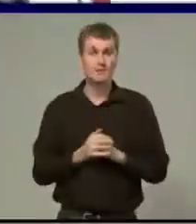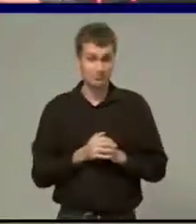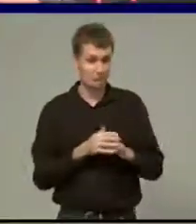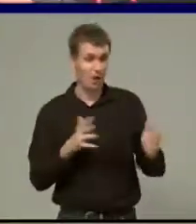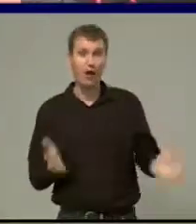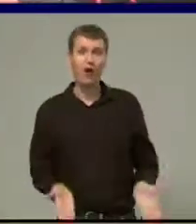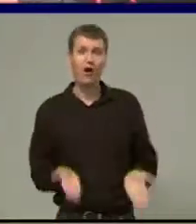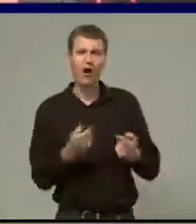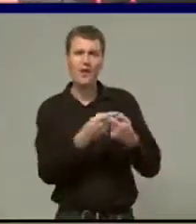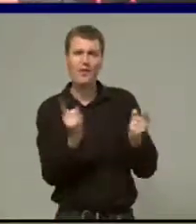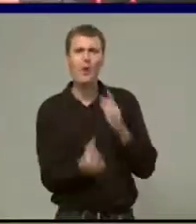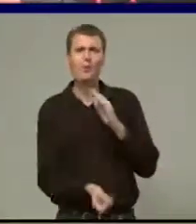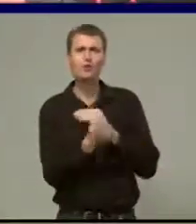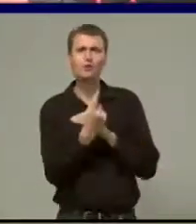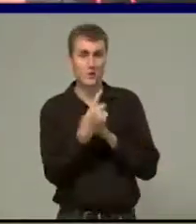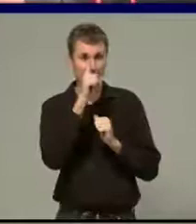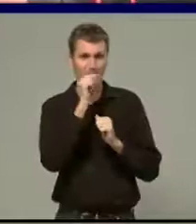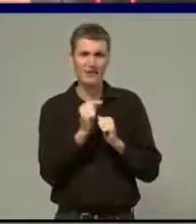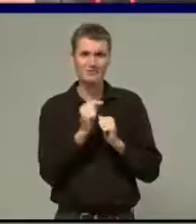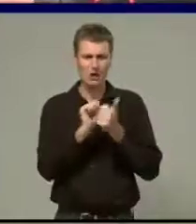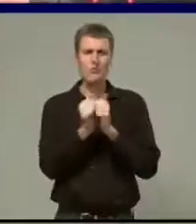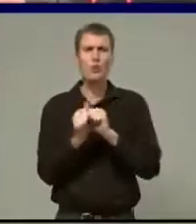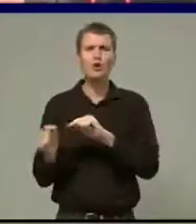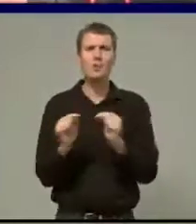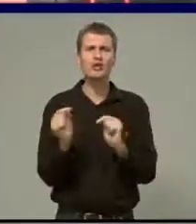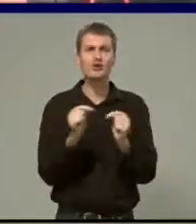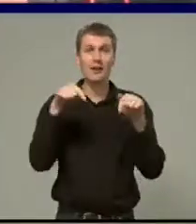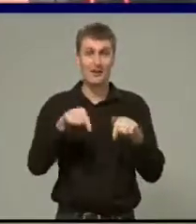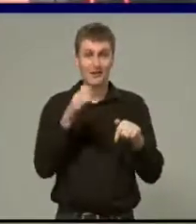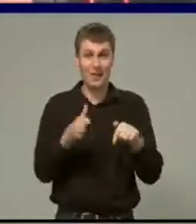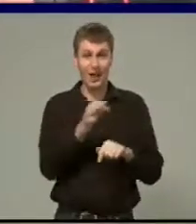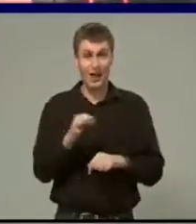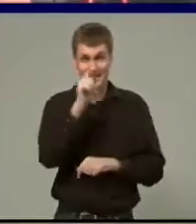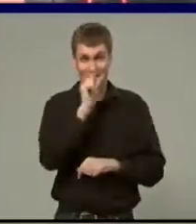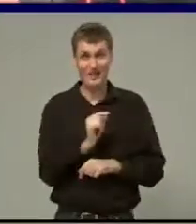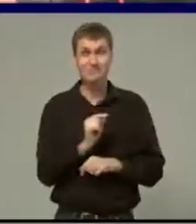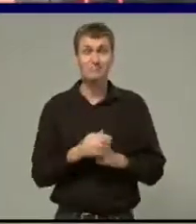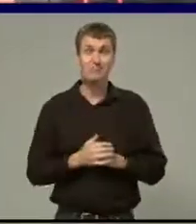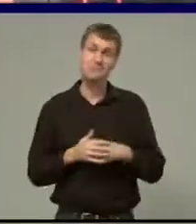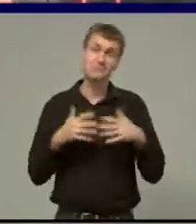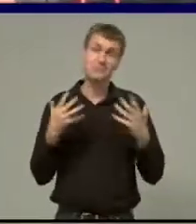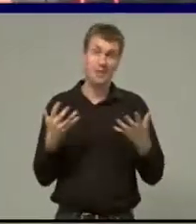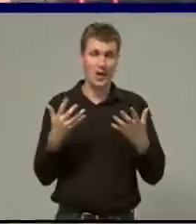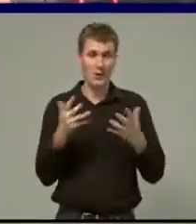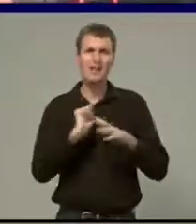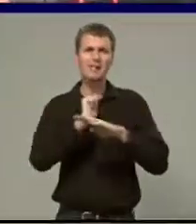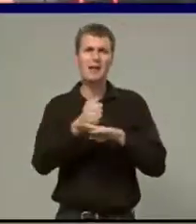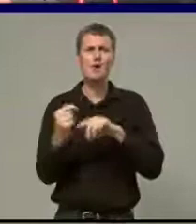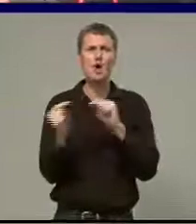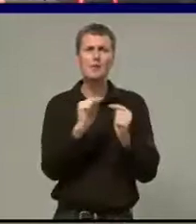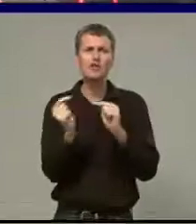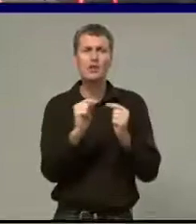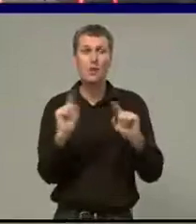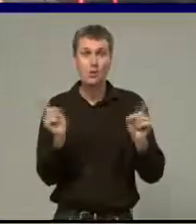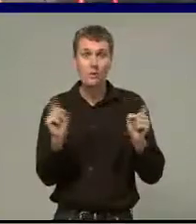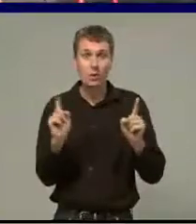opportunity to compete in sport here in the South Island. So we've put it together primarily to give, as we